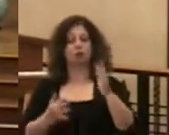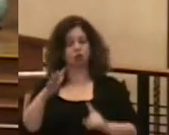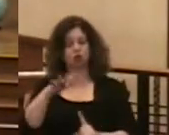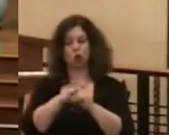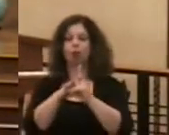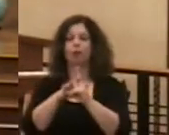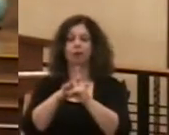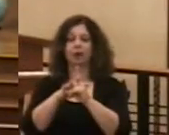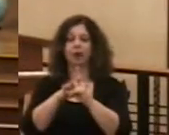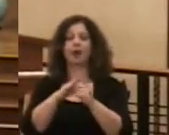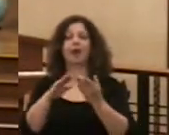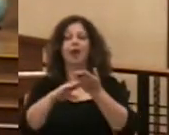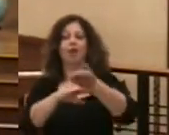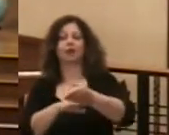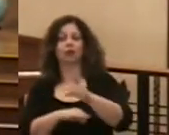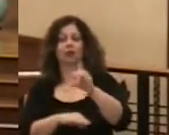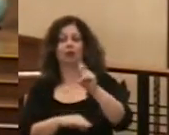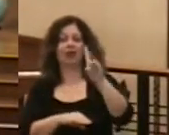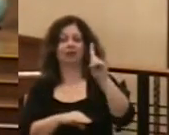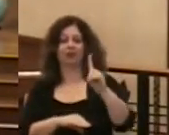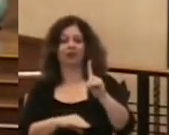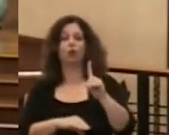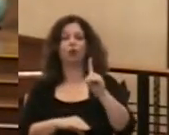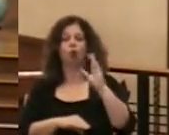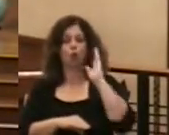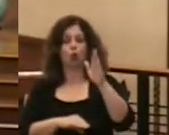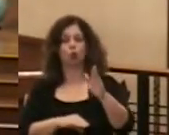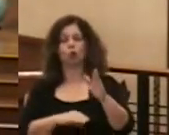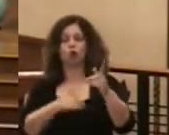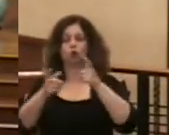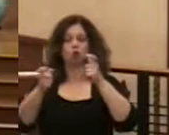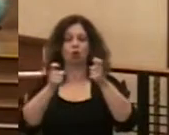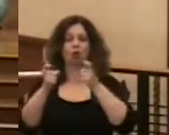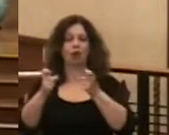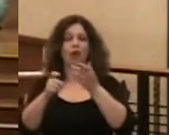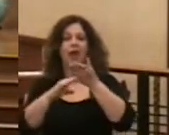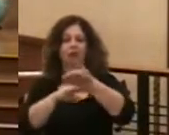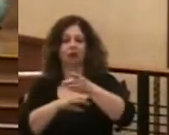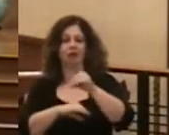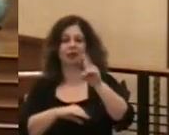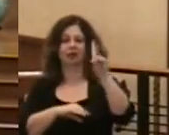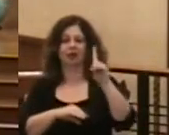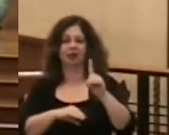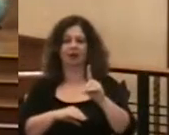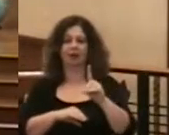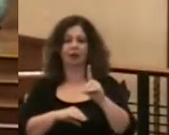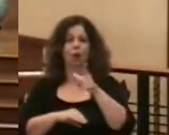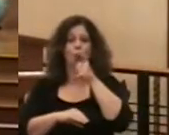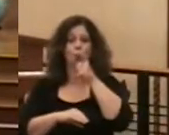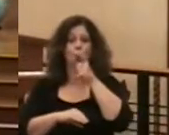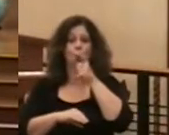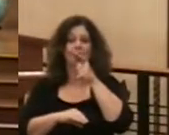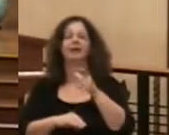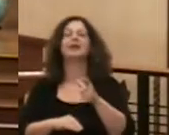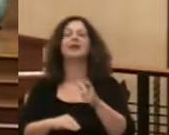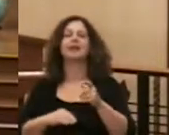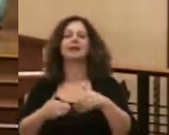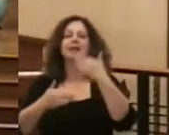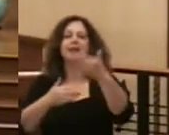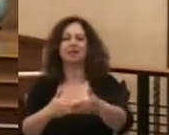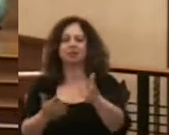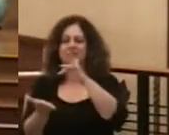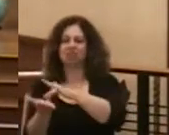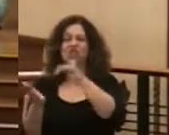who would occupy the throne of David. Finally, that one came. His name was Jesus, the Son